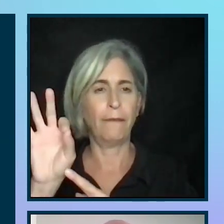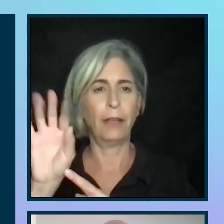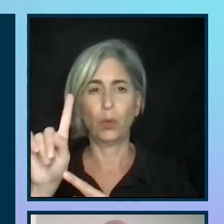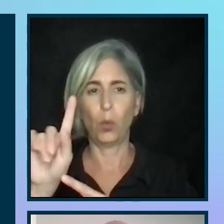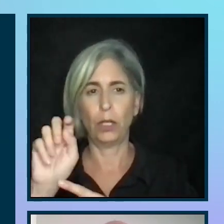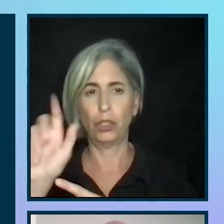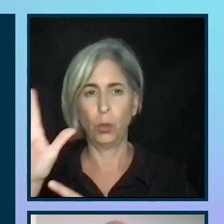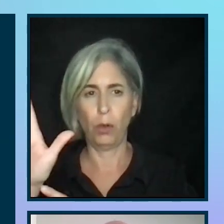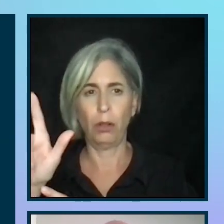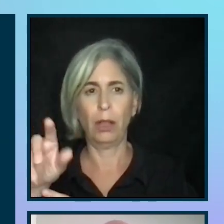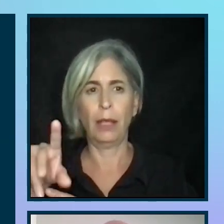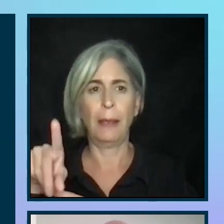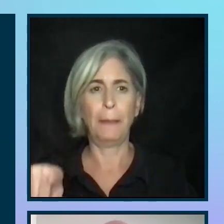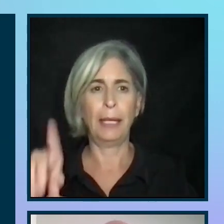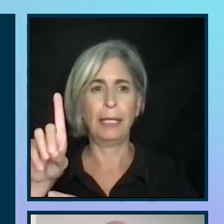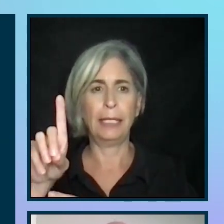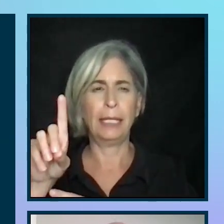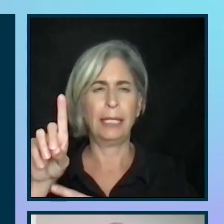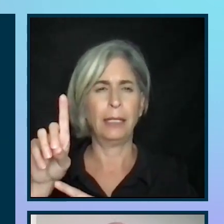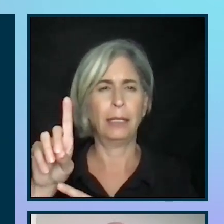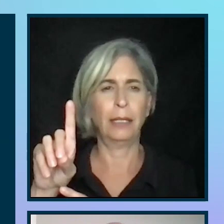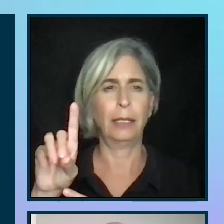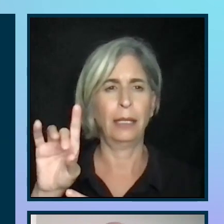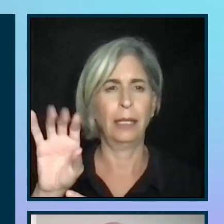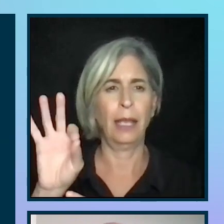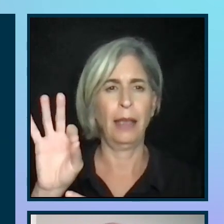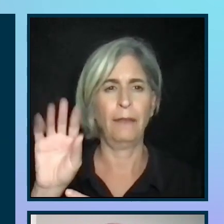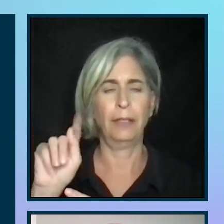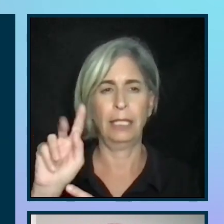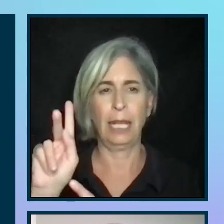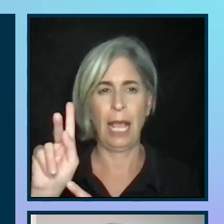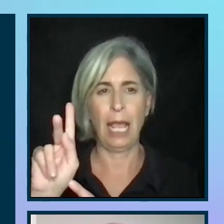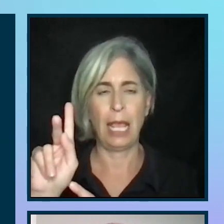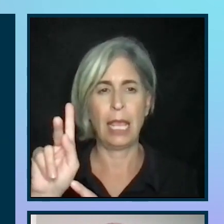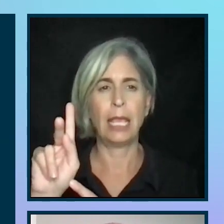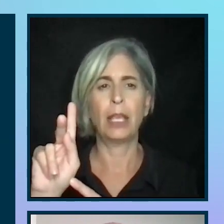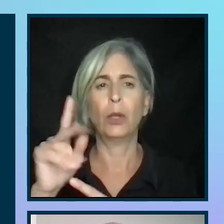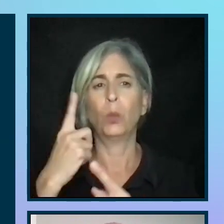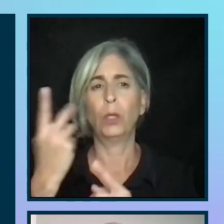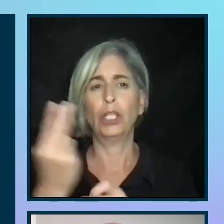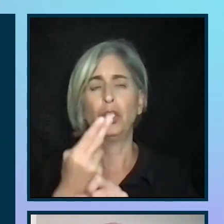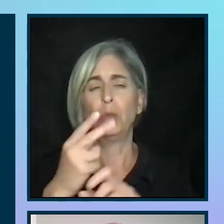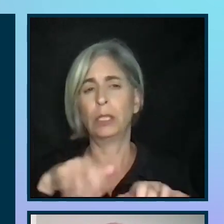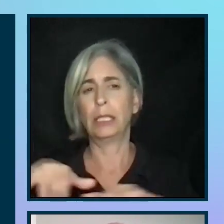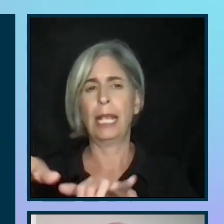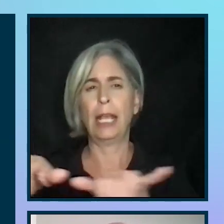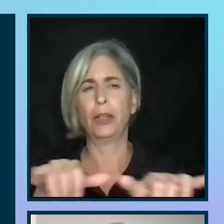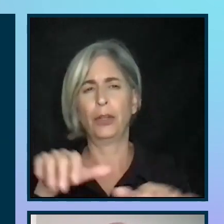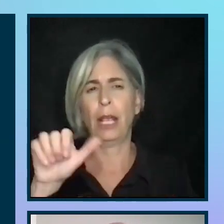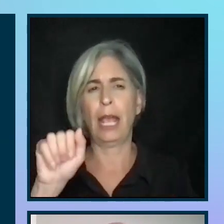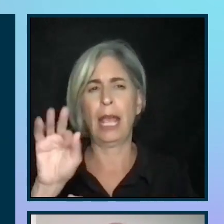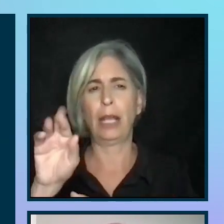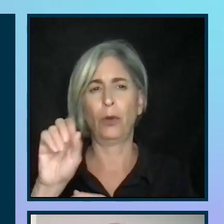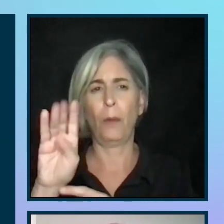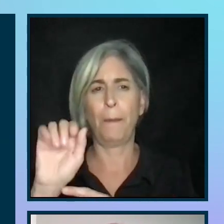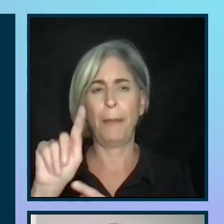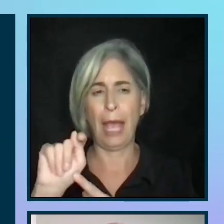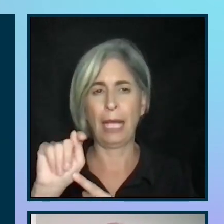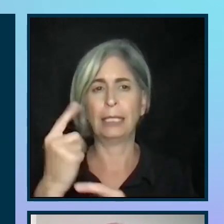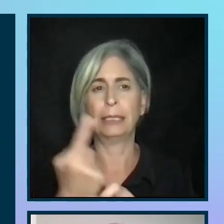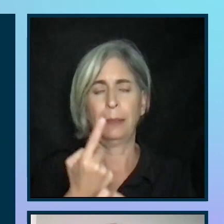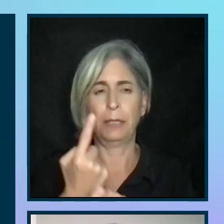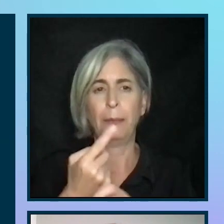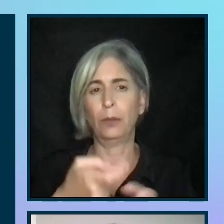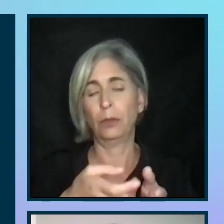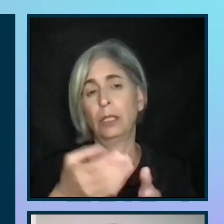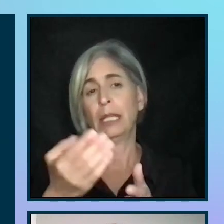you why that's a very good tool to use. We use sometimes the standard Acrobat outputs because customers are specifically